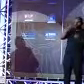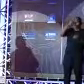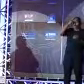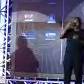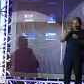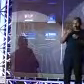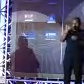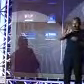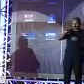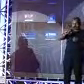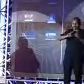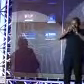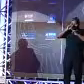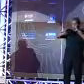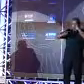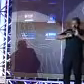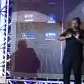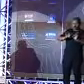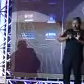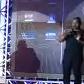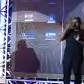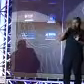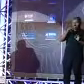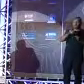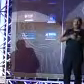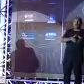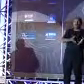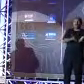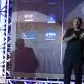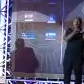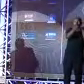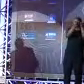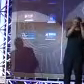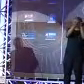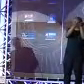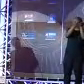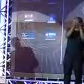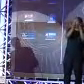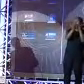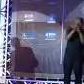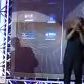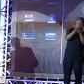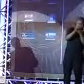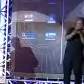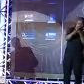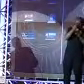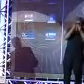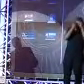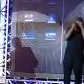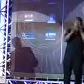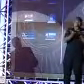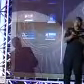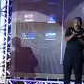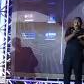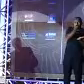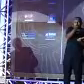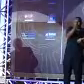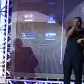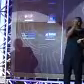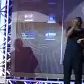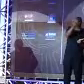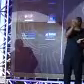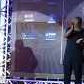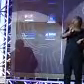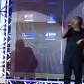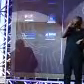the transmission of knowledge in universities is no longer designed to train an